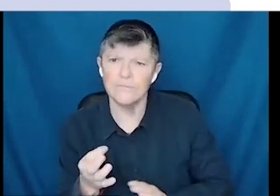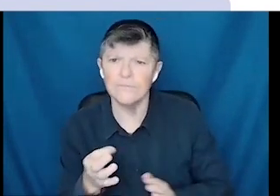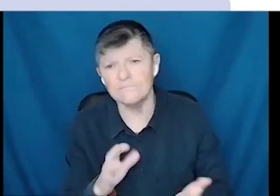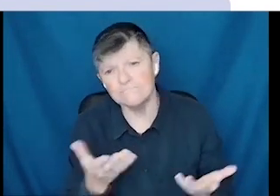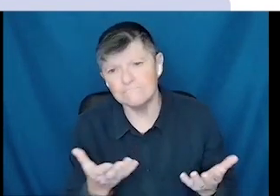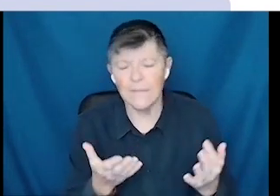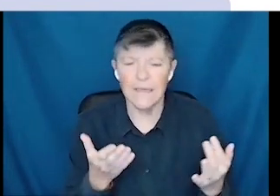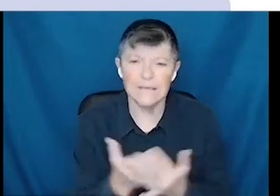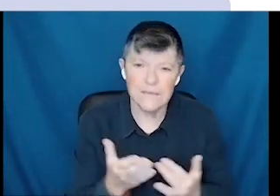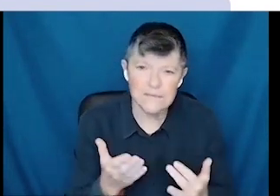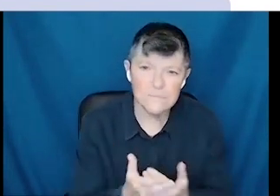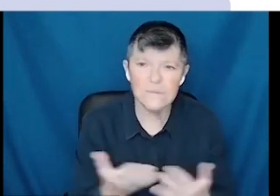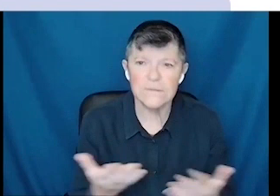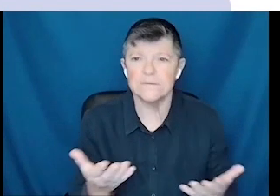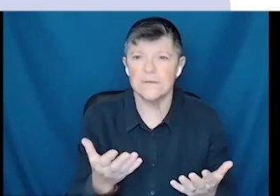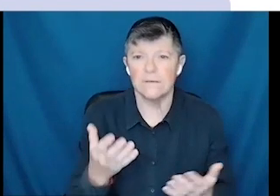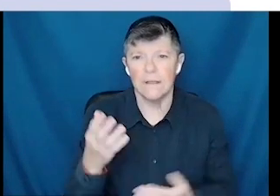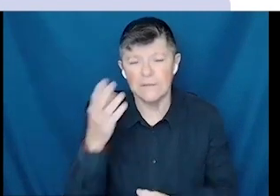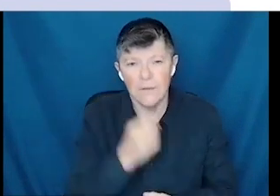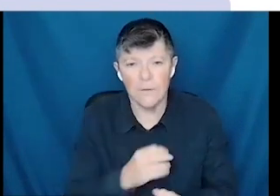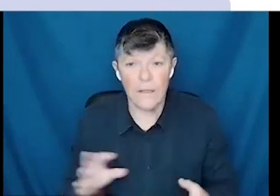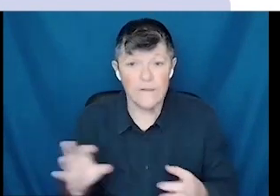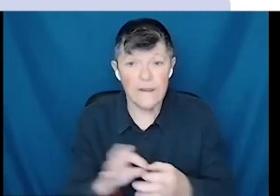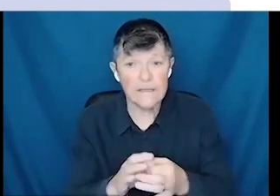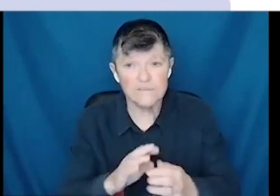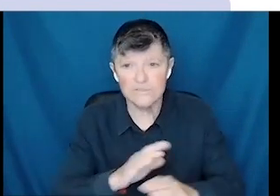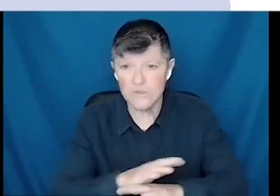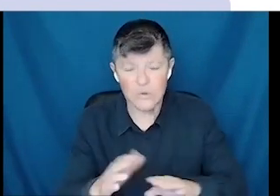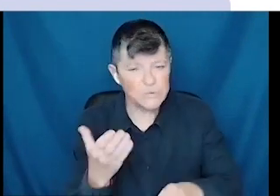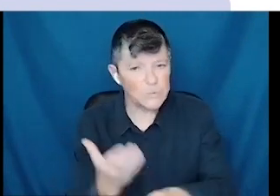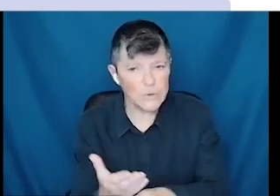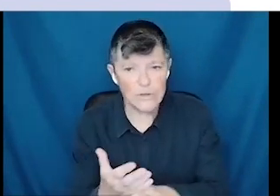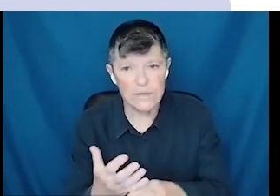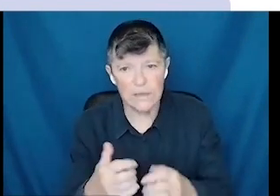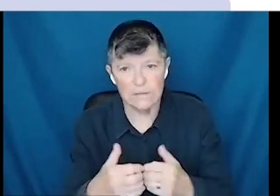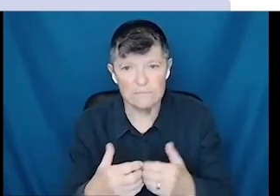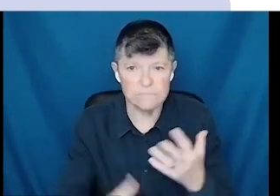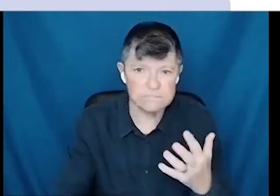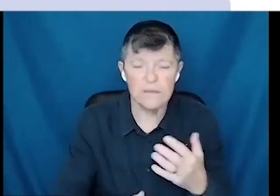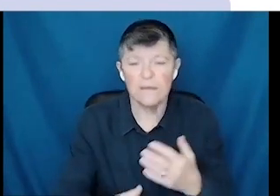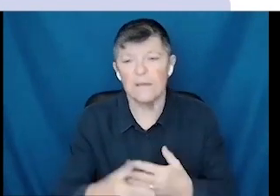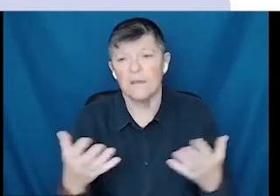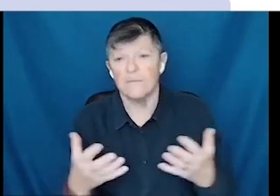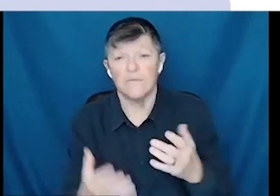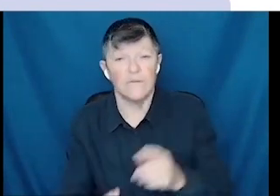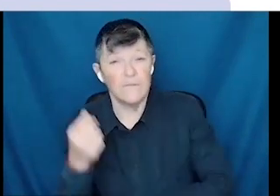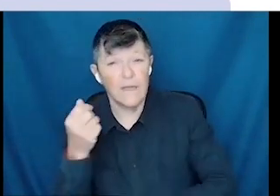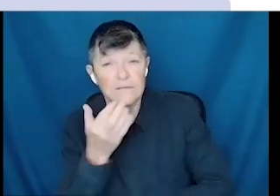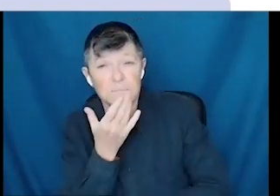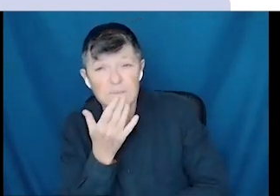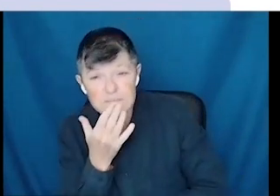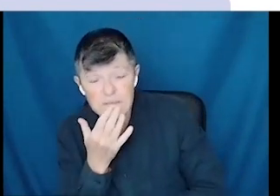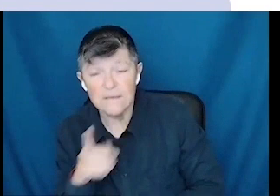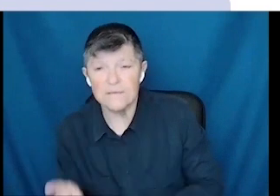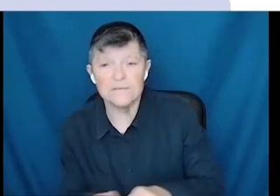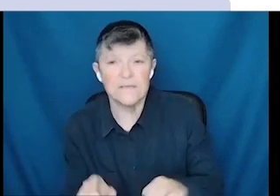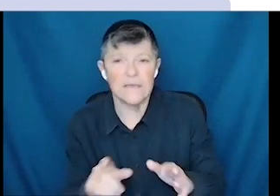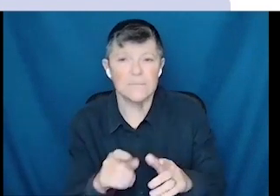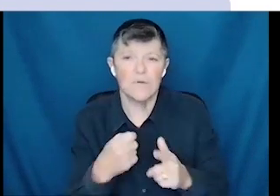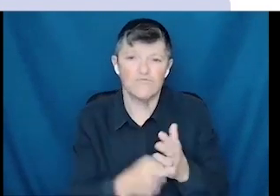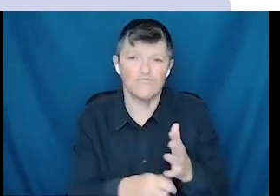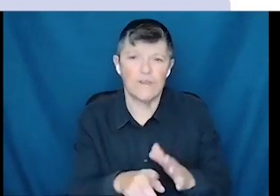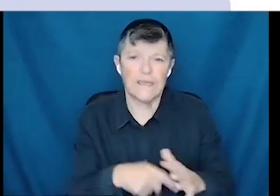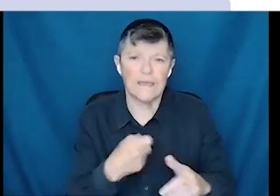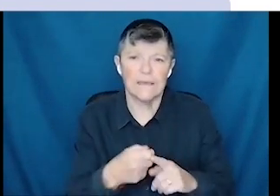accessibility, letting us know if links don't work, telling us if you found mistakes, etc. Like Rick said before,